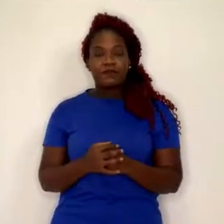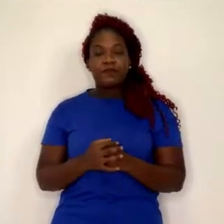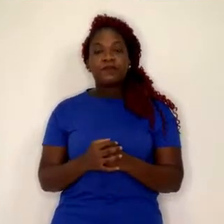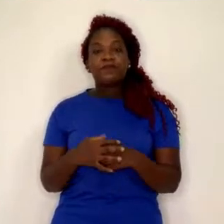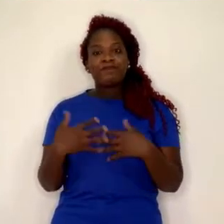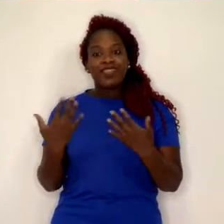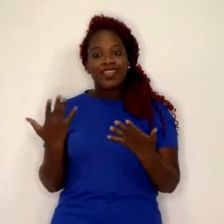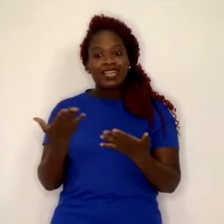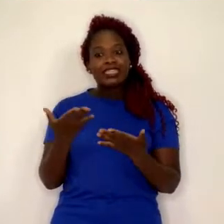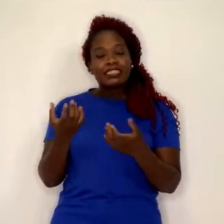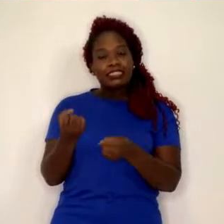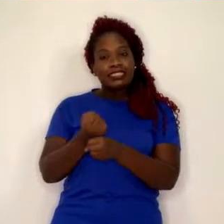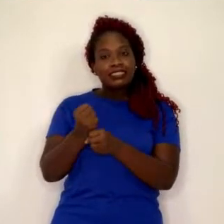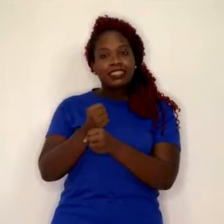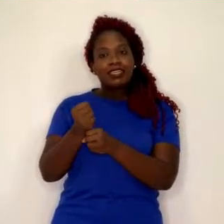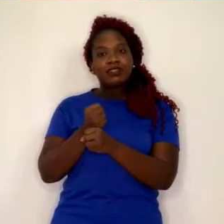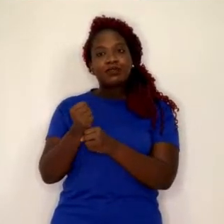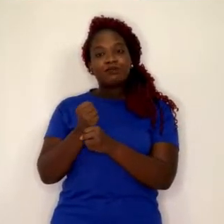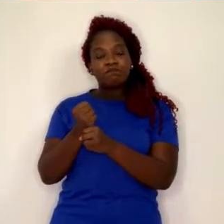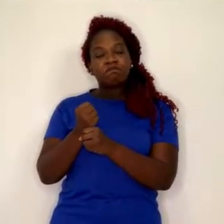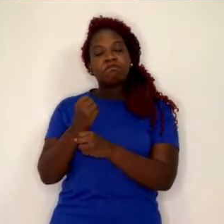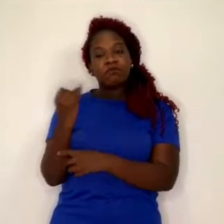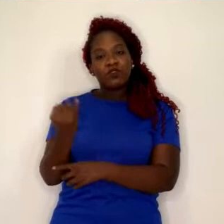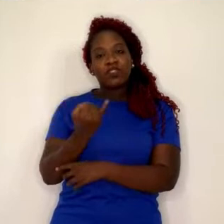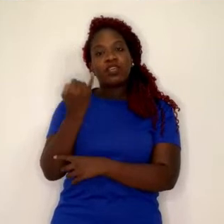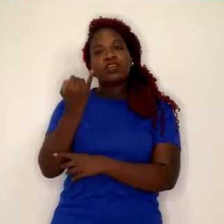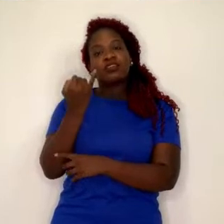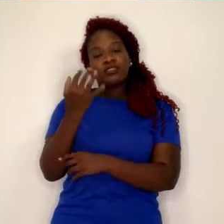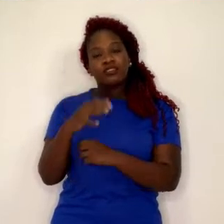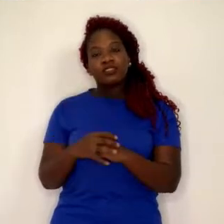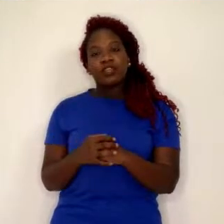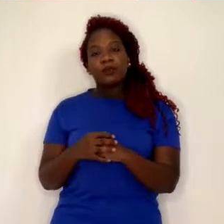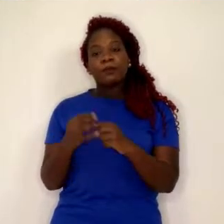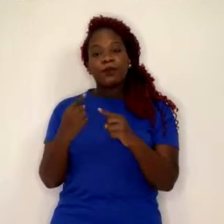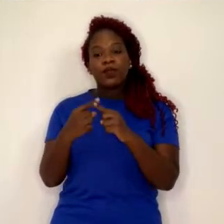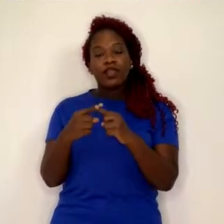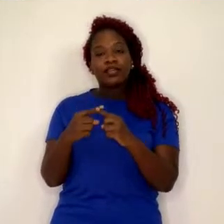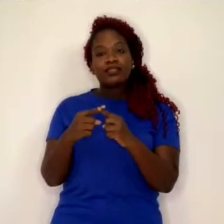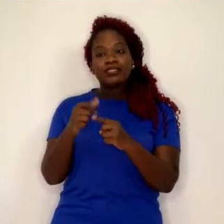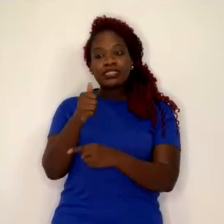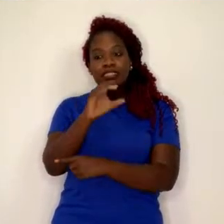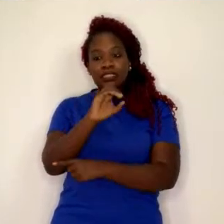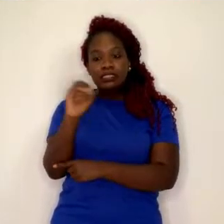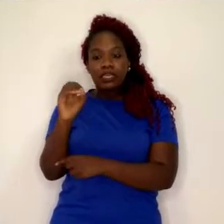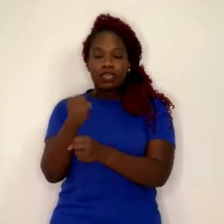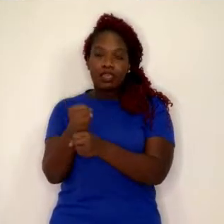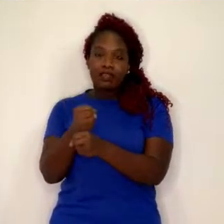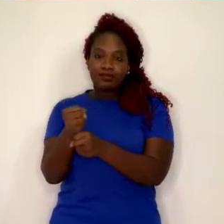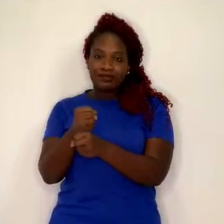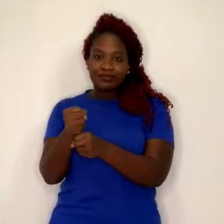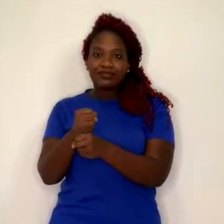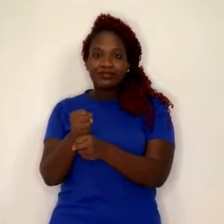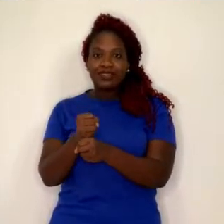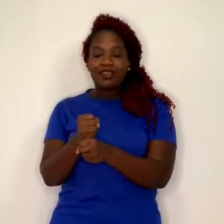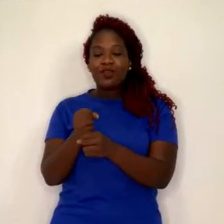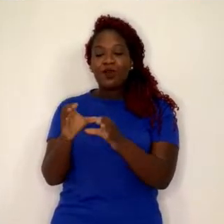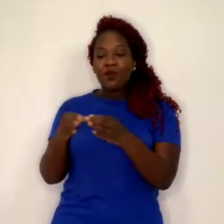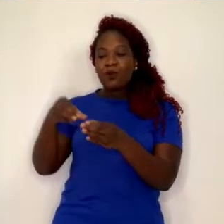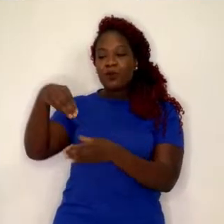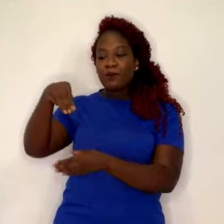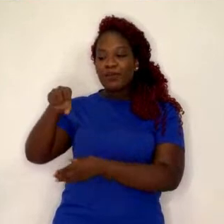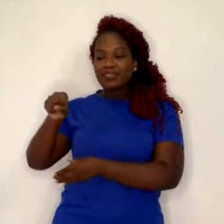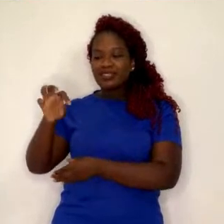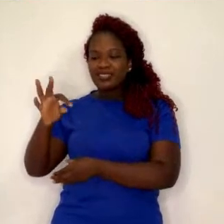that he is or she is experiencing. This knowledge, this acknowledgement of Paulo Freire